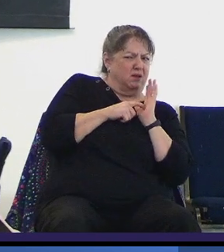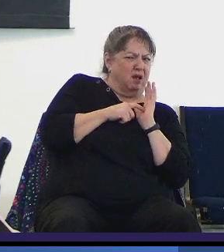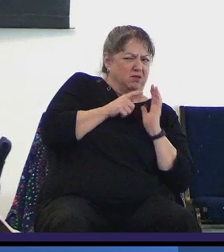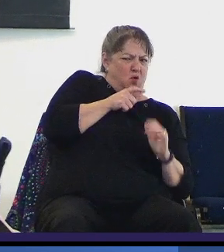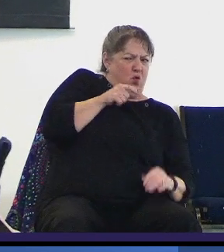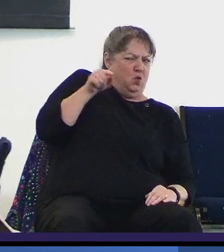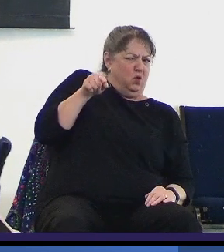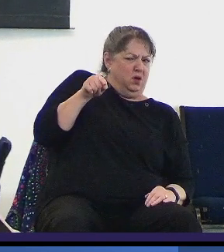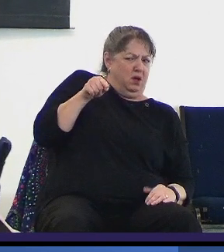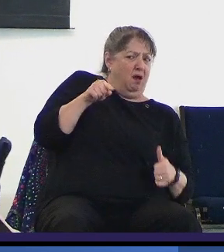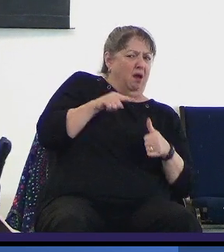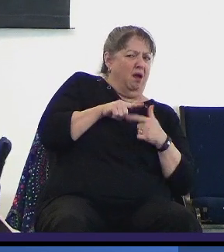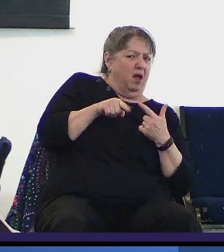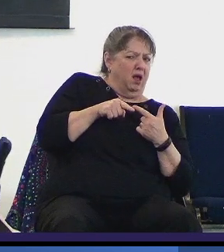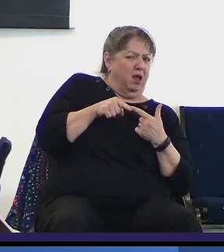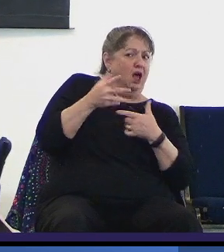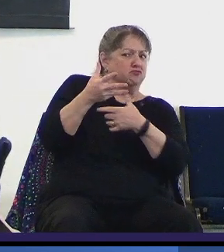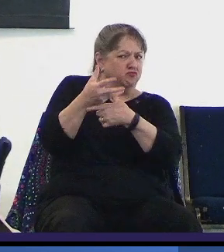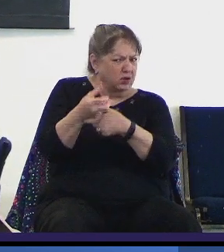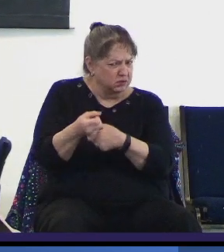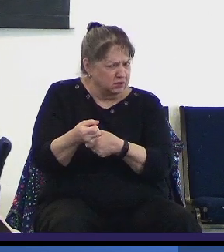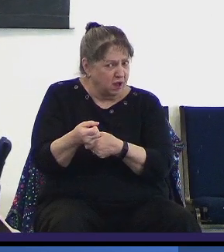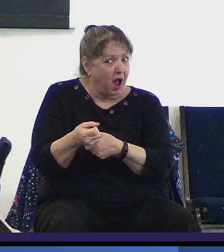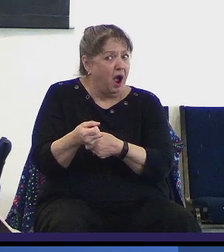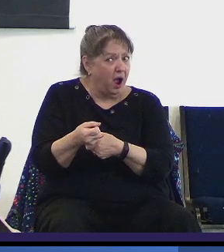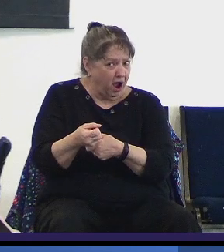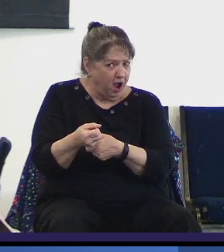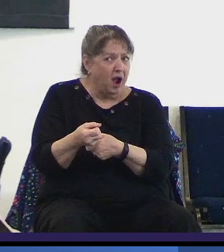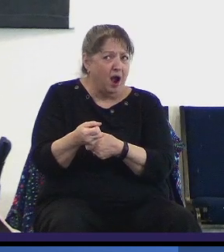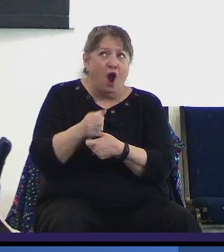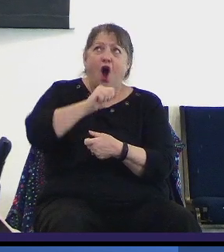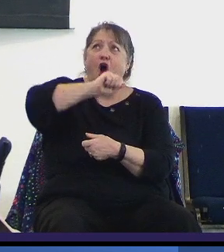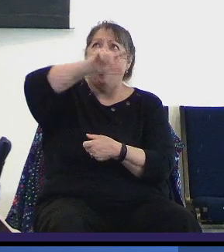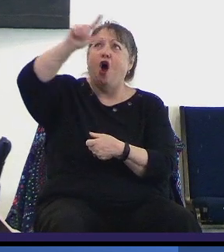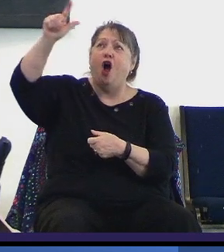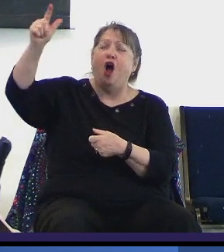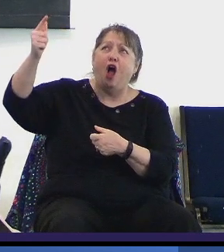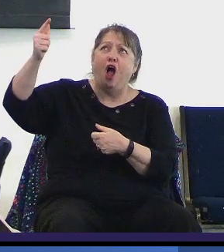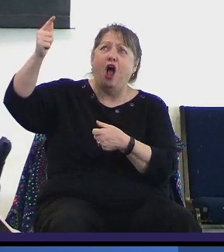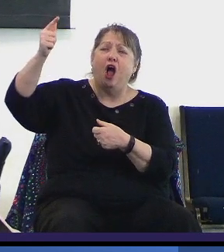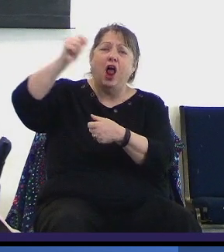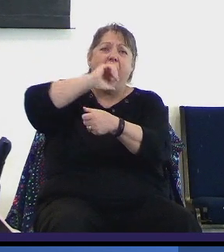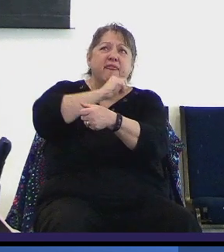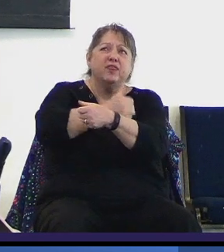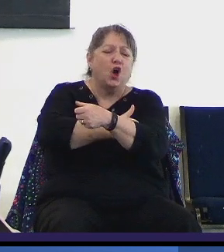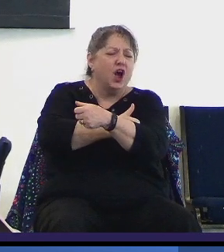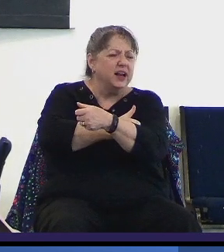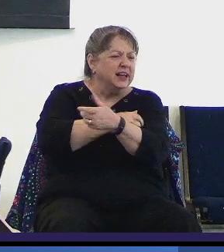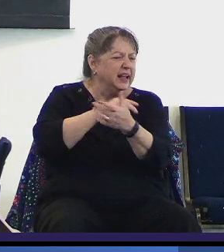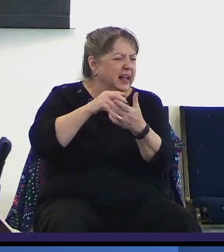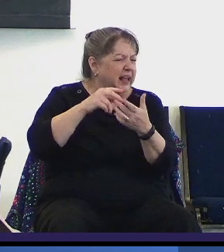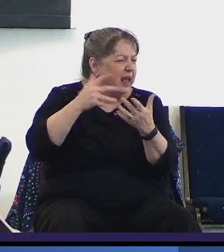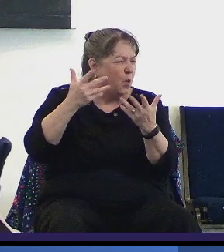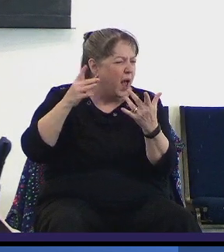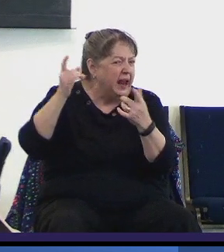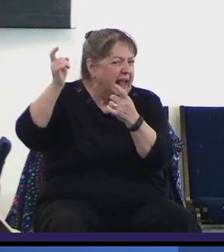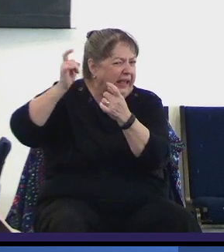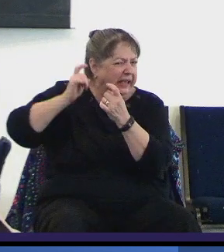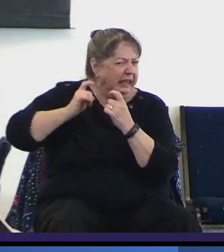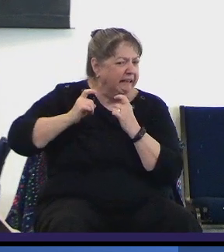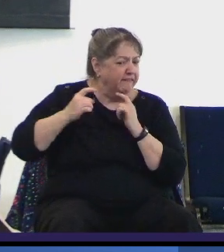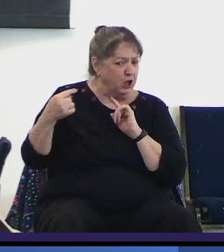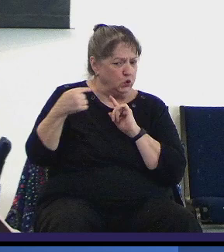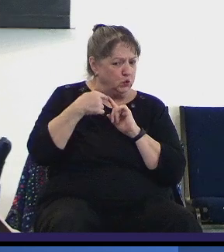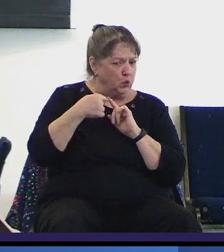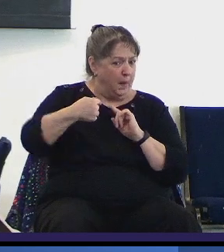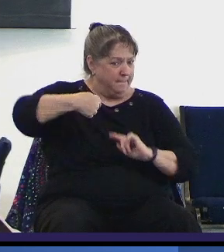All authority has been given unto me, he says. So the word authority in the Greek is the